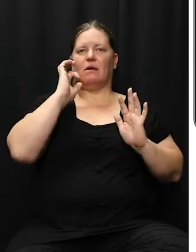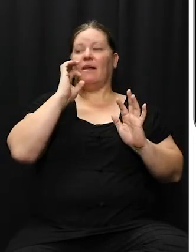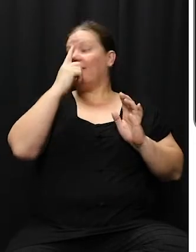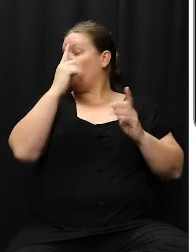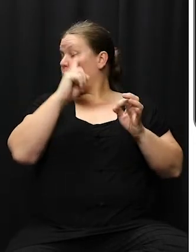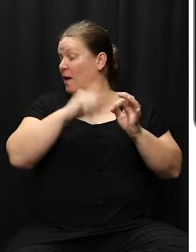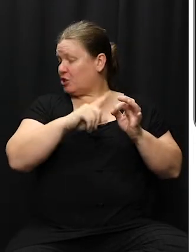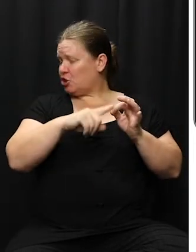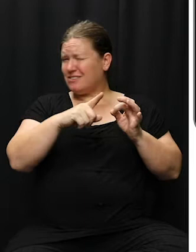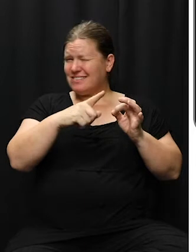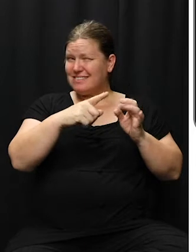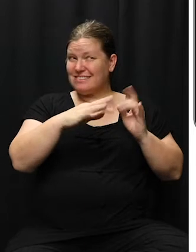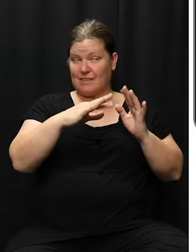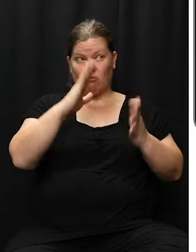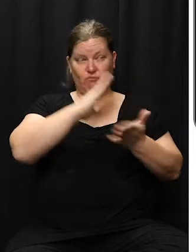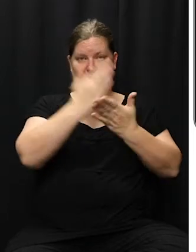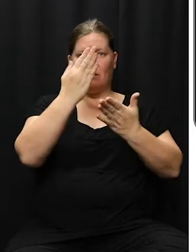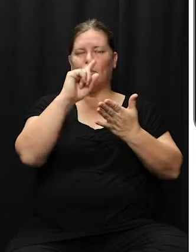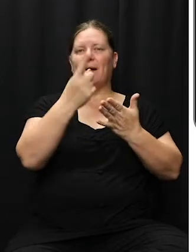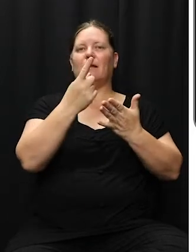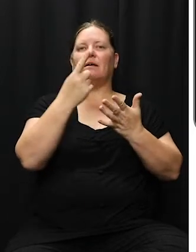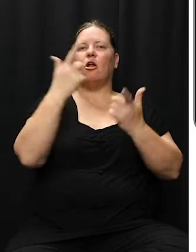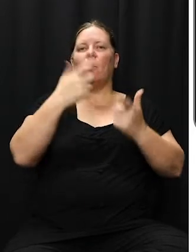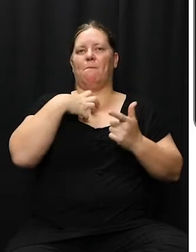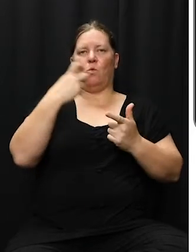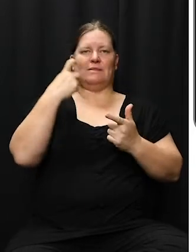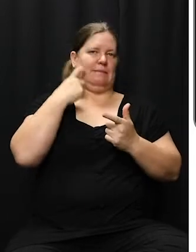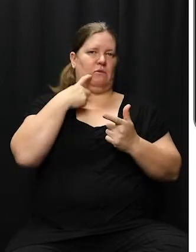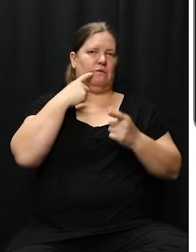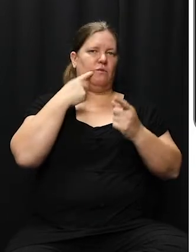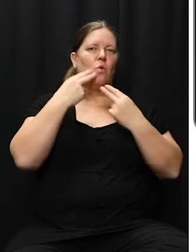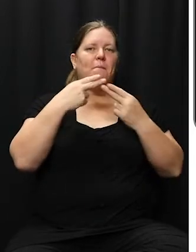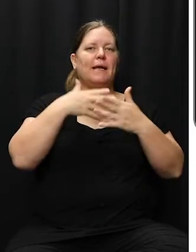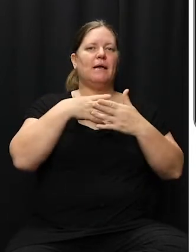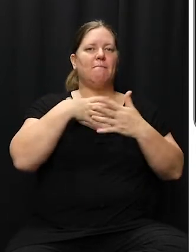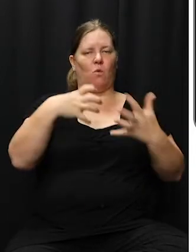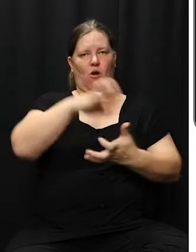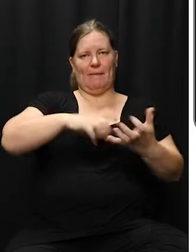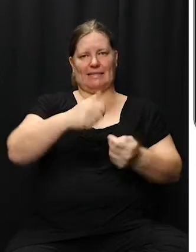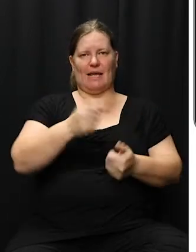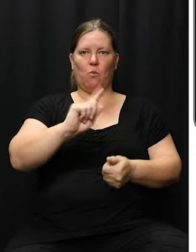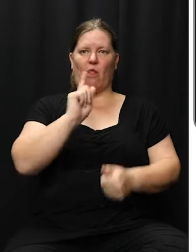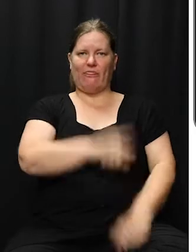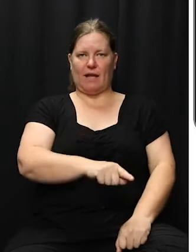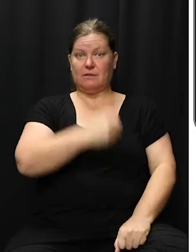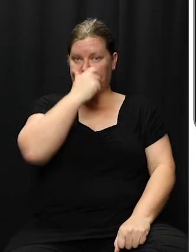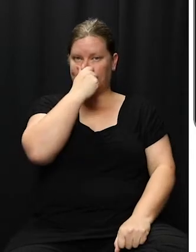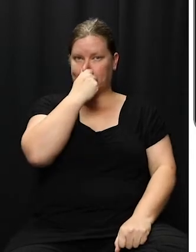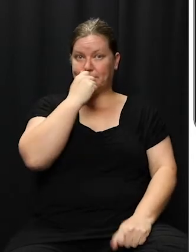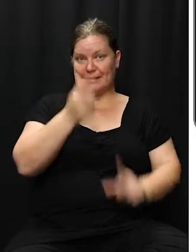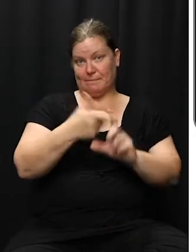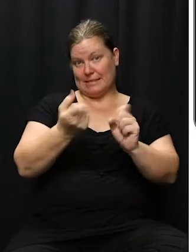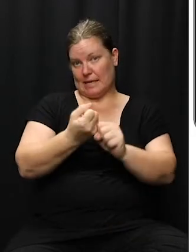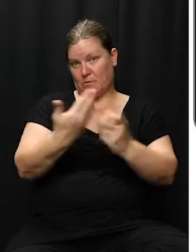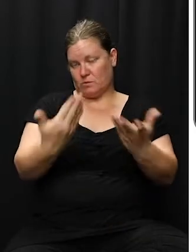but it just gives you an idea of and it also looks a lot simpler. It's usually a lot more complex than that, but I've just chosen a